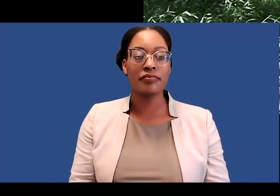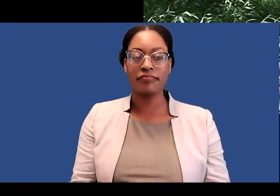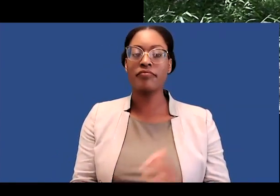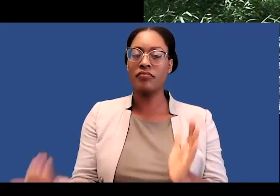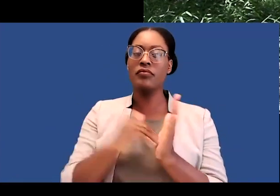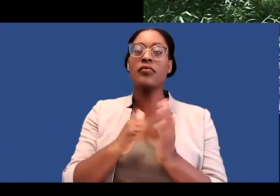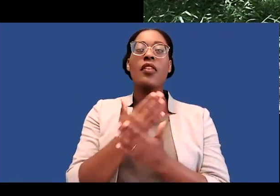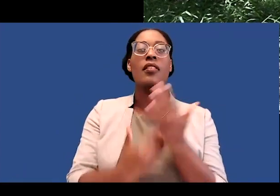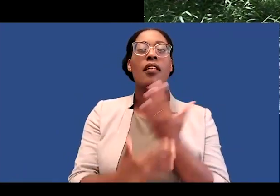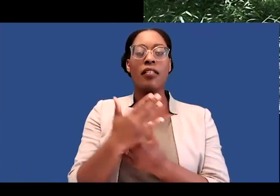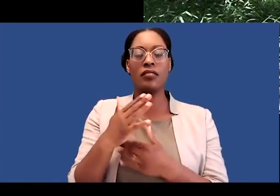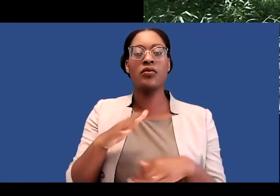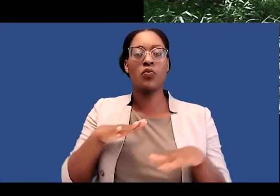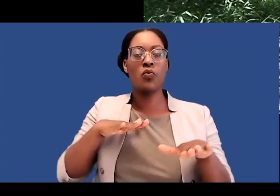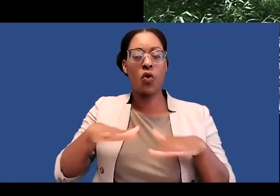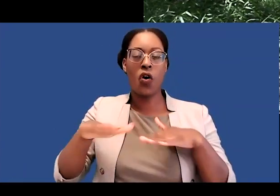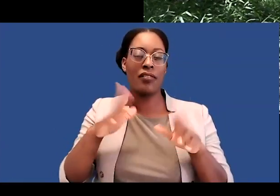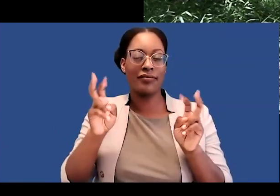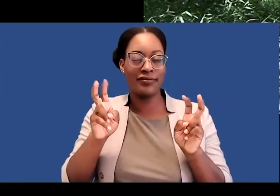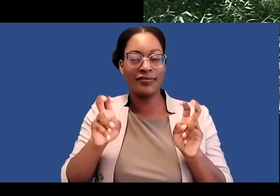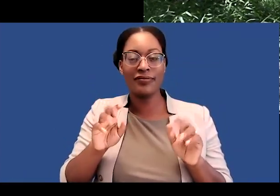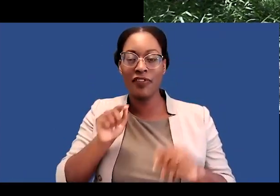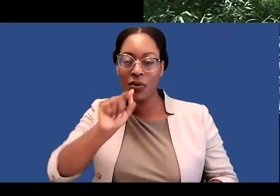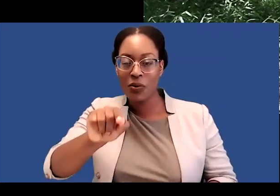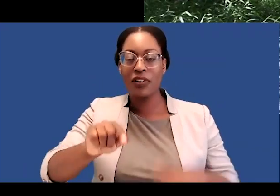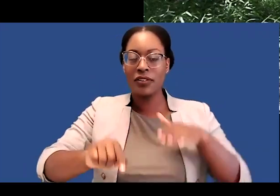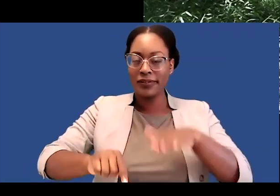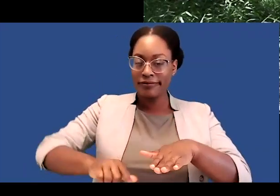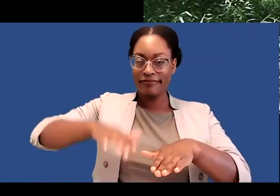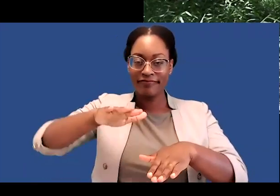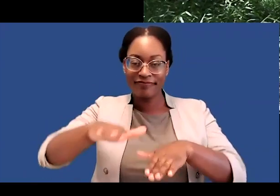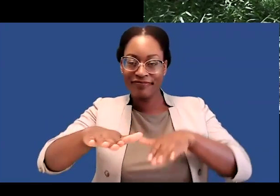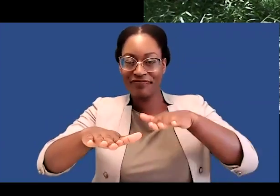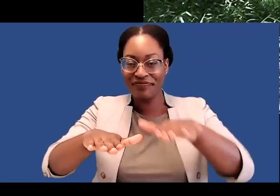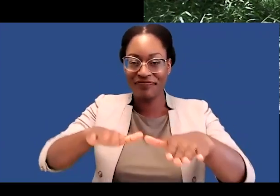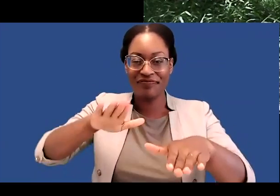And again, start to walk the hands forward. We're just going to lean into that.